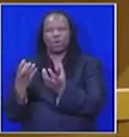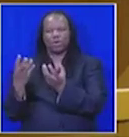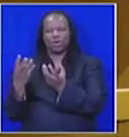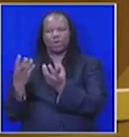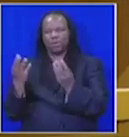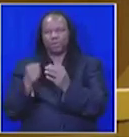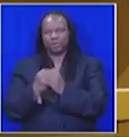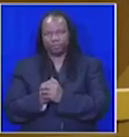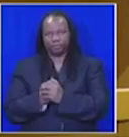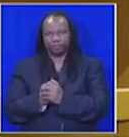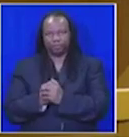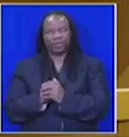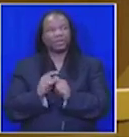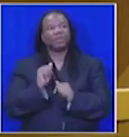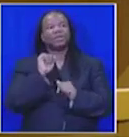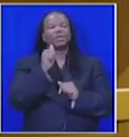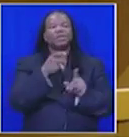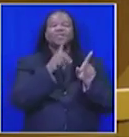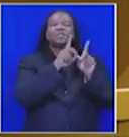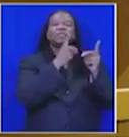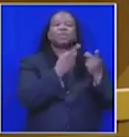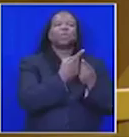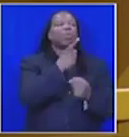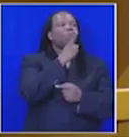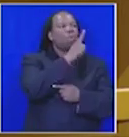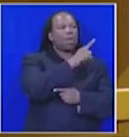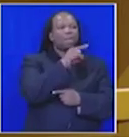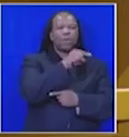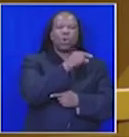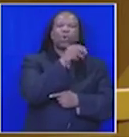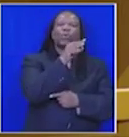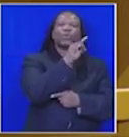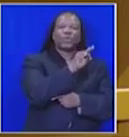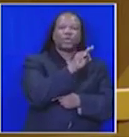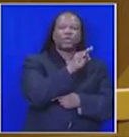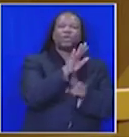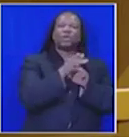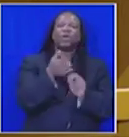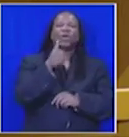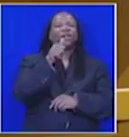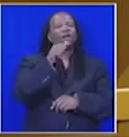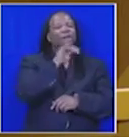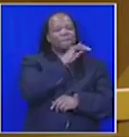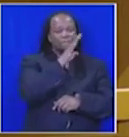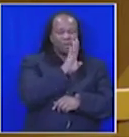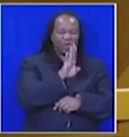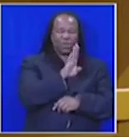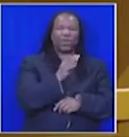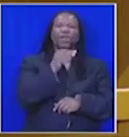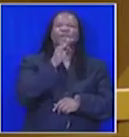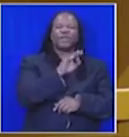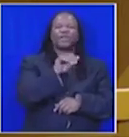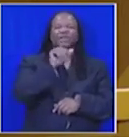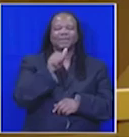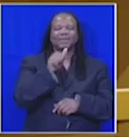The total budget allocation for the department is 1.3 billion, with a steady 6% increase foreseen in the medium term between 2016